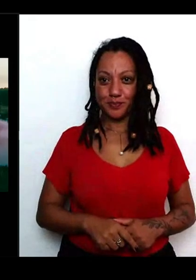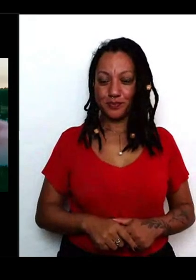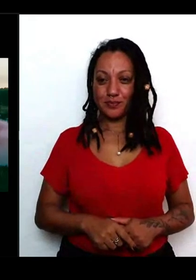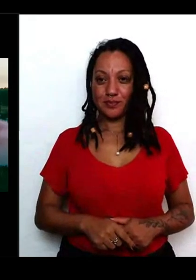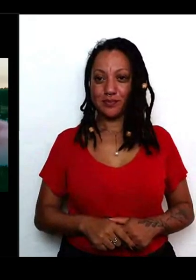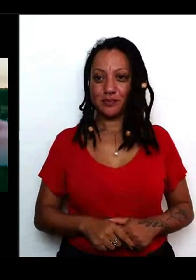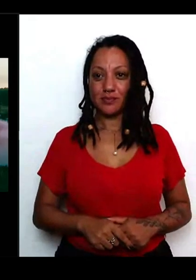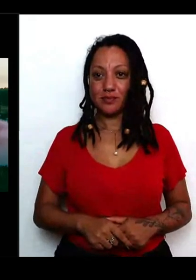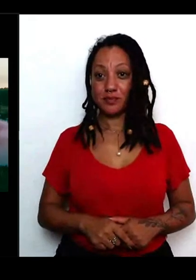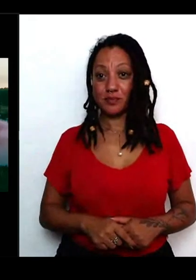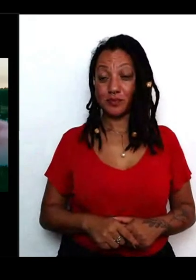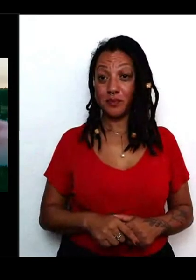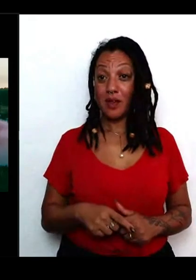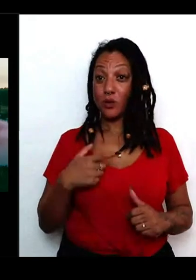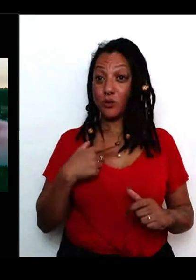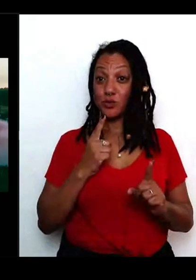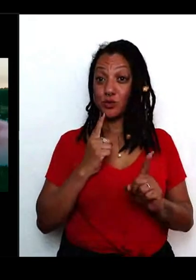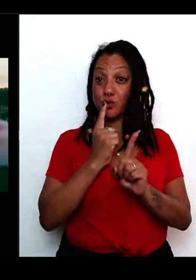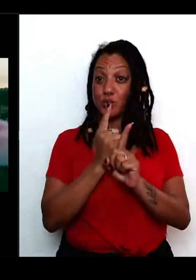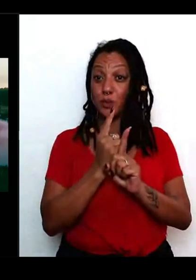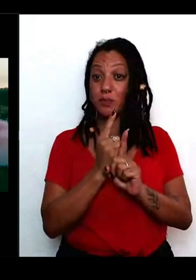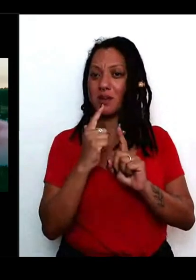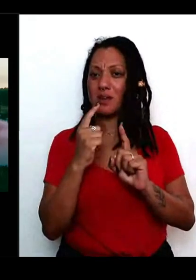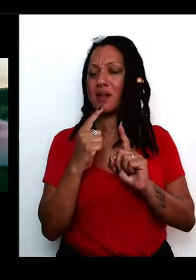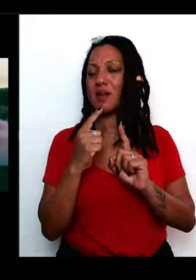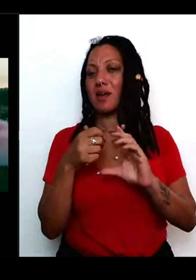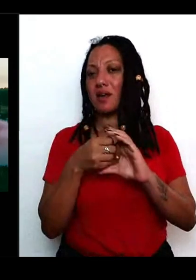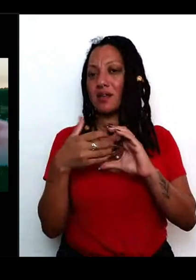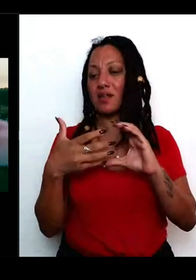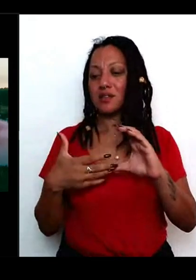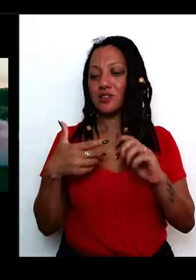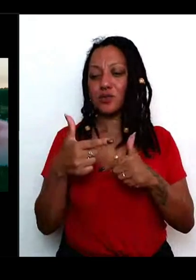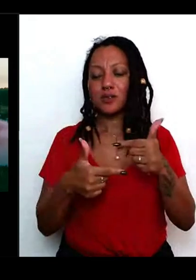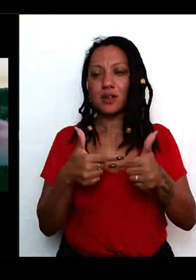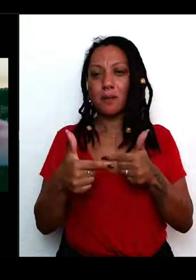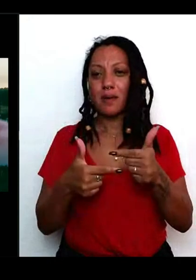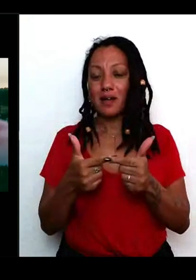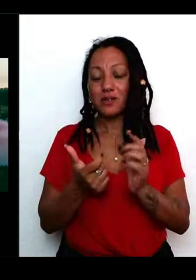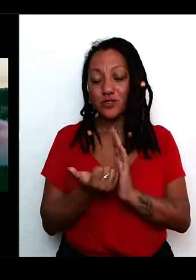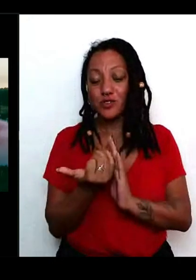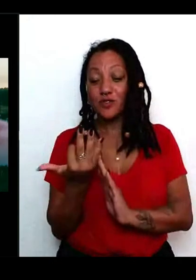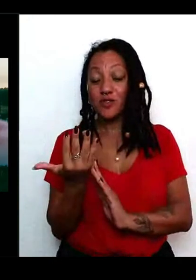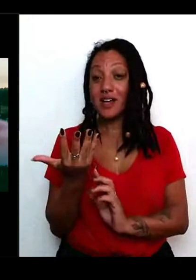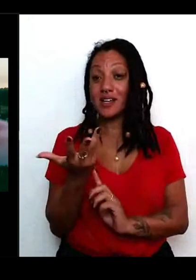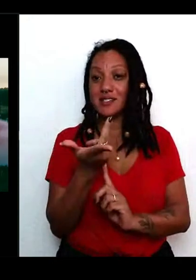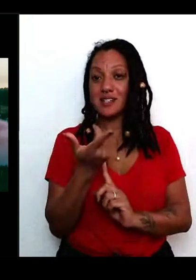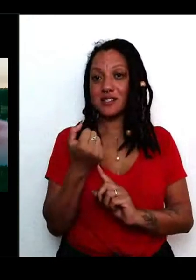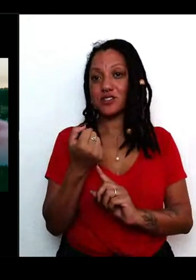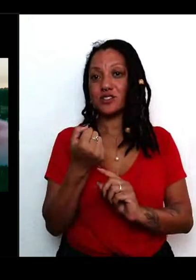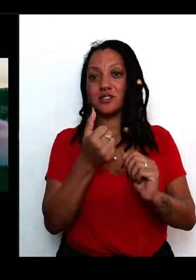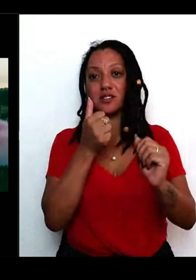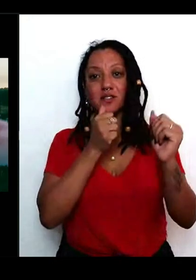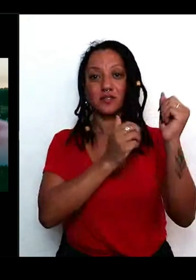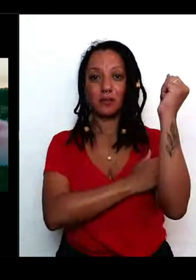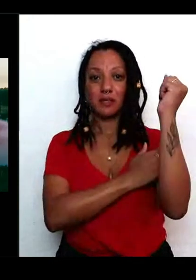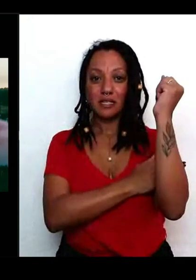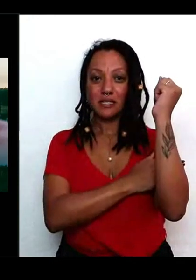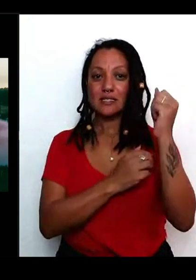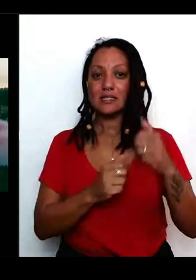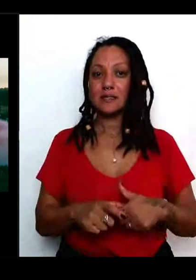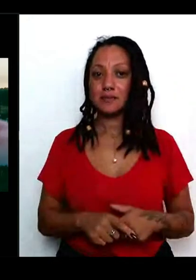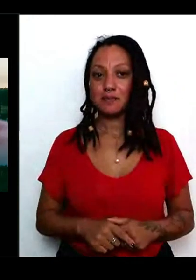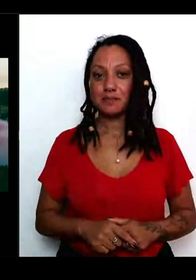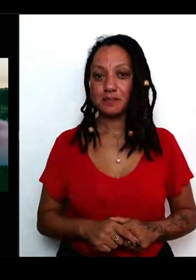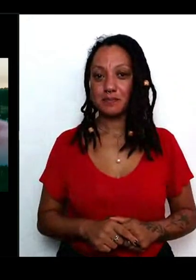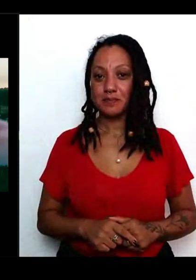of a lot of women artist Hill monk cliff and Agnes Pelton for example whose works are